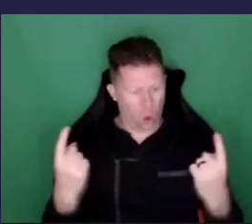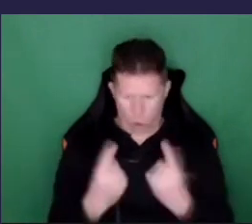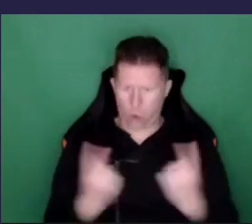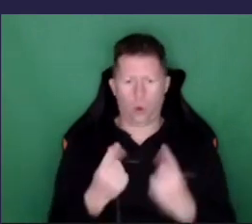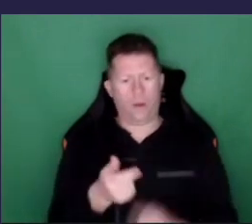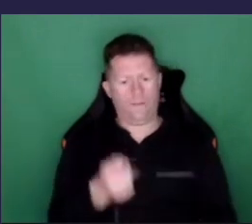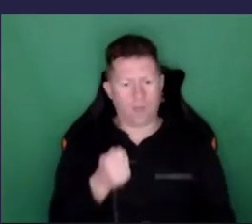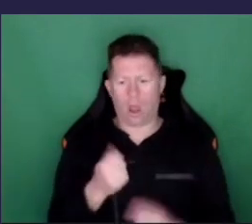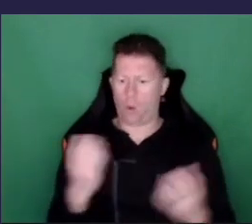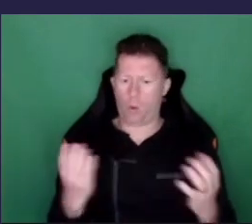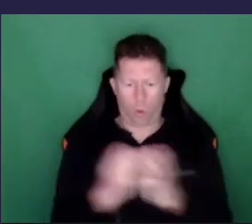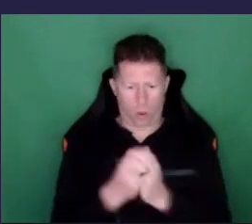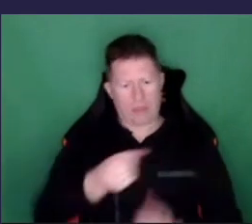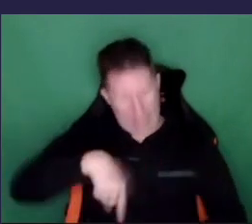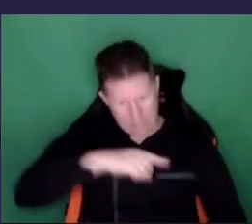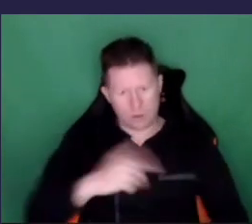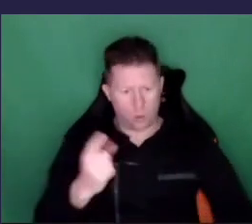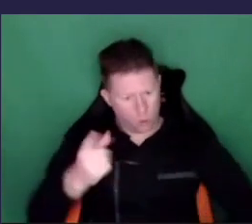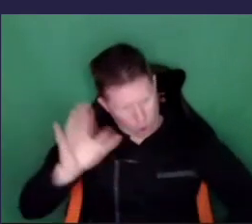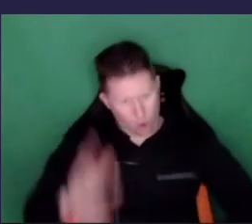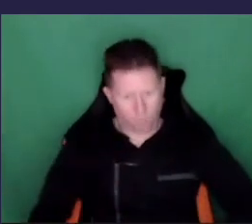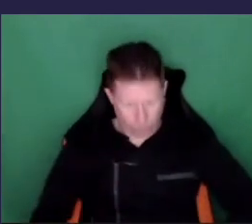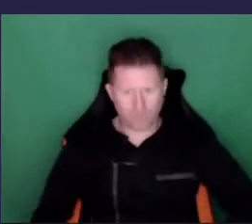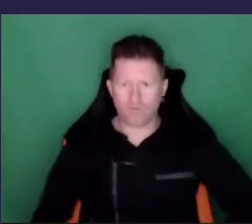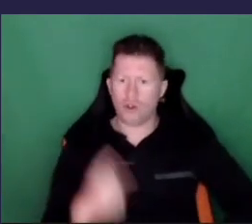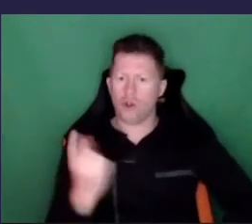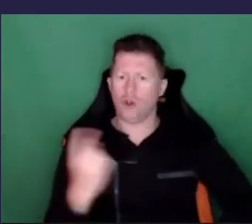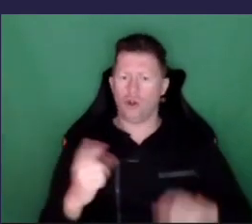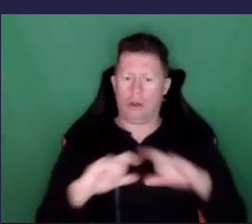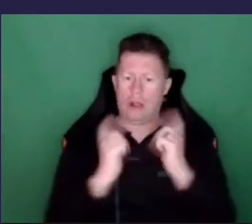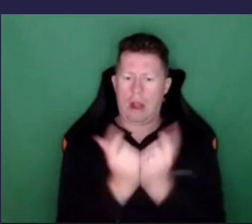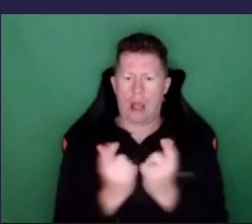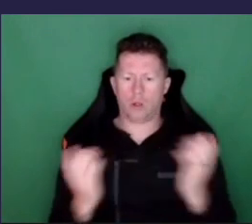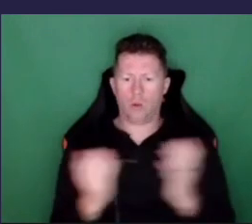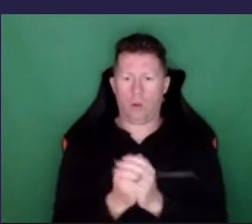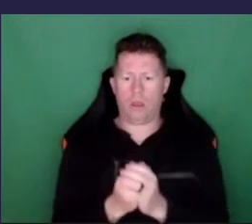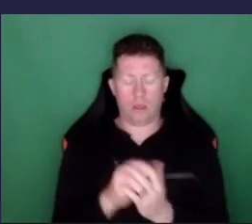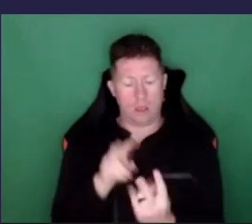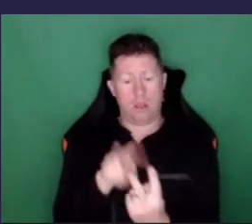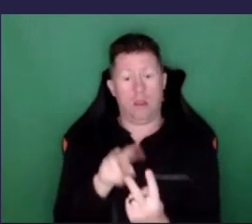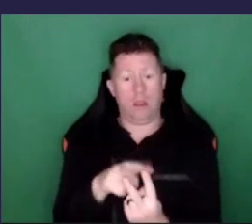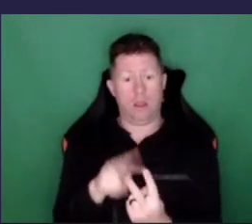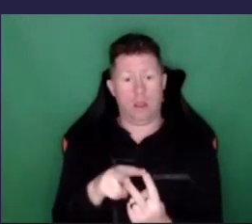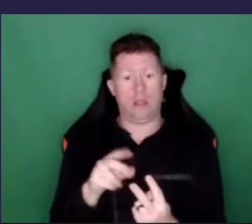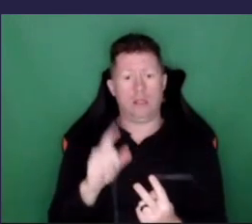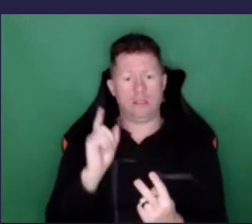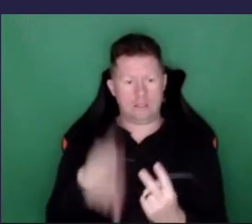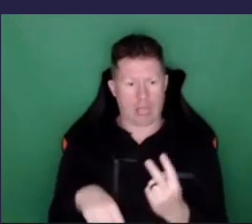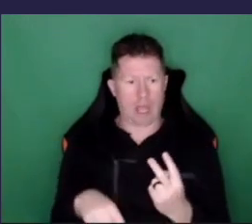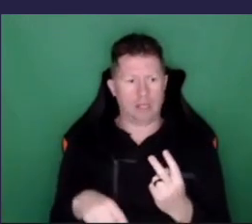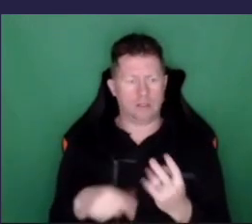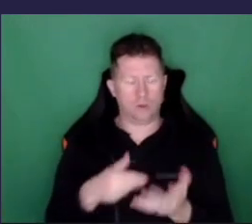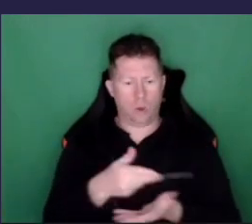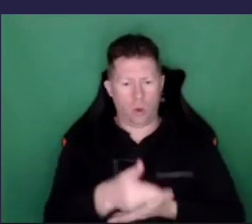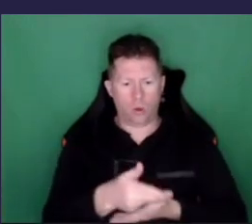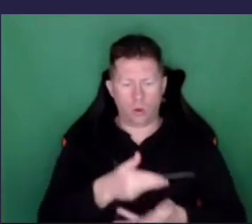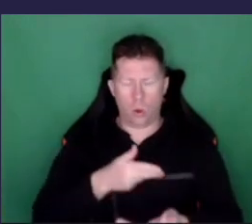menu restaurant, from your class?" And that began a very different kind of